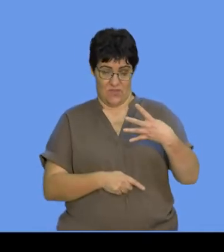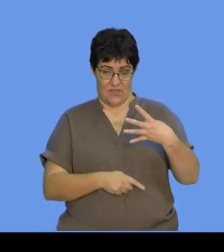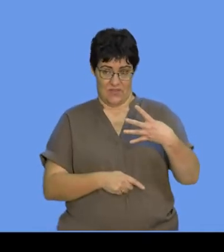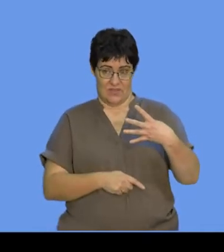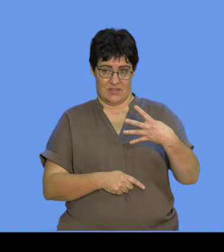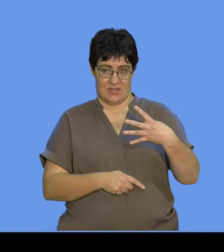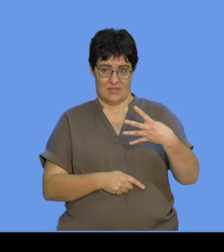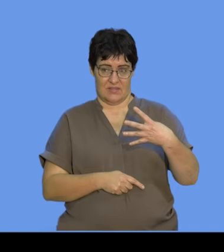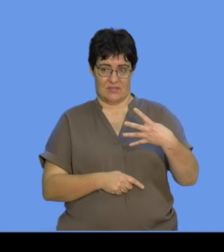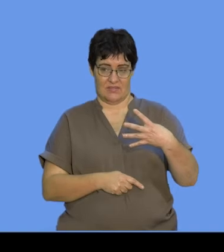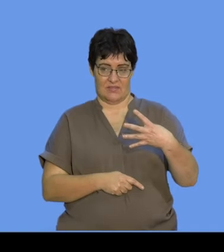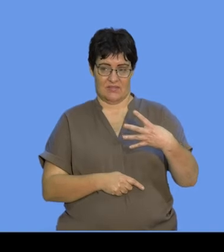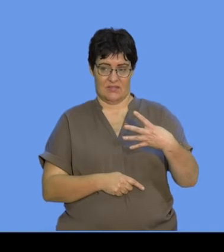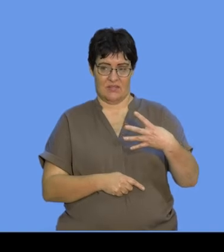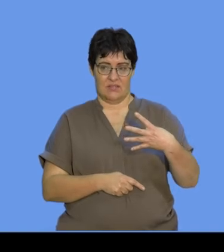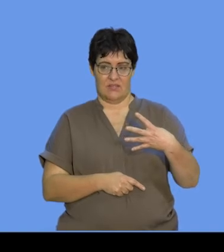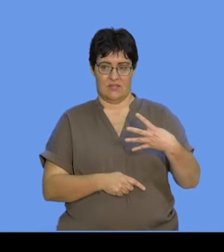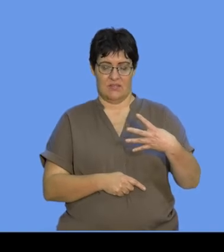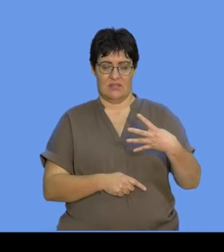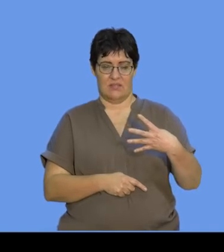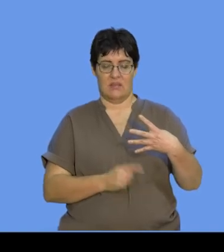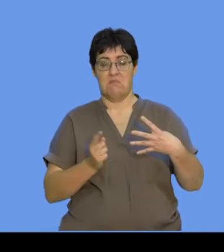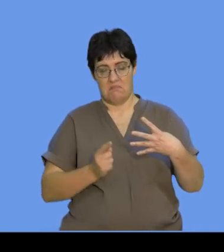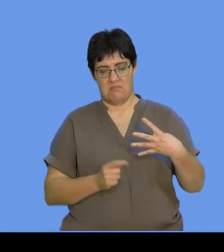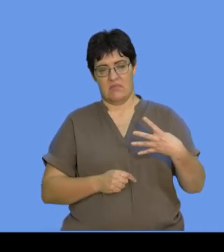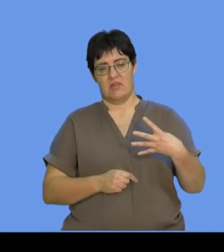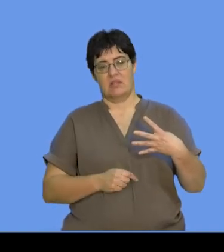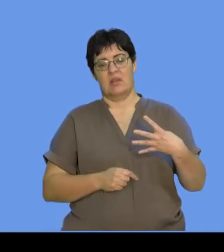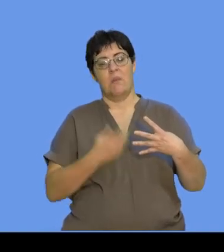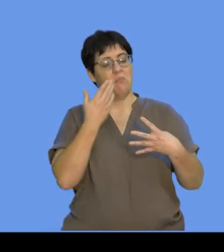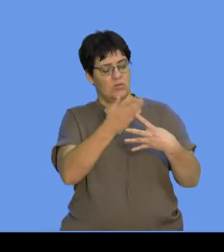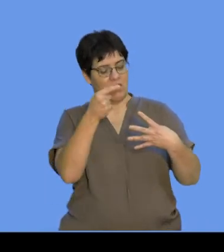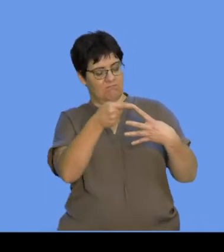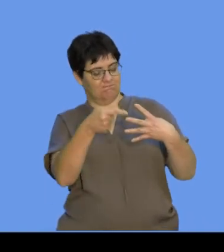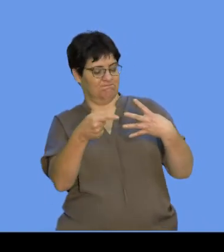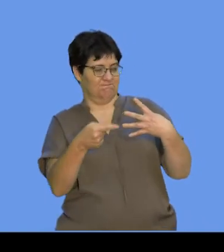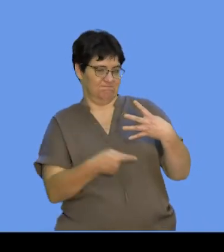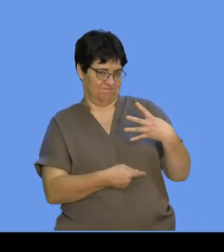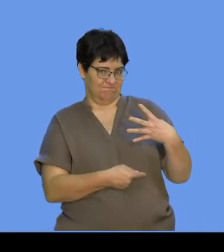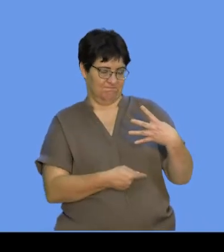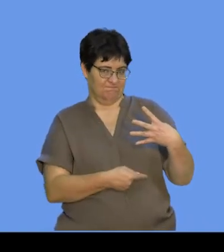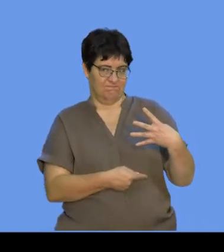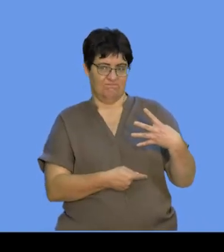water, then we are saying that we are left with 4 possible options. So we are left with sodium chloride,